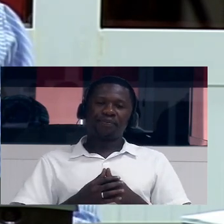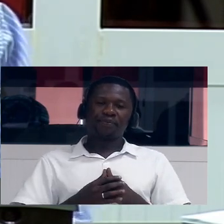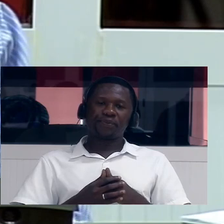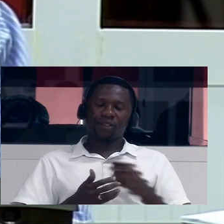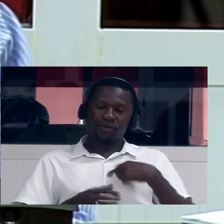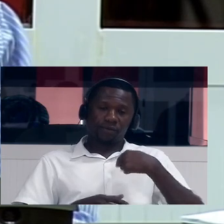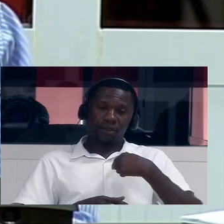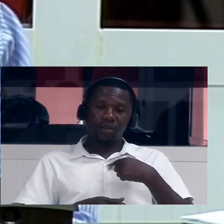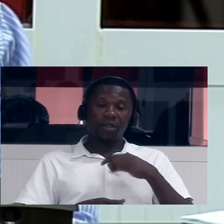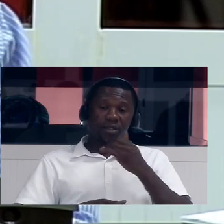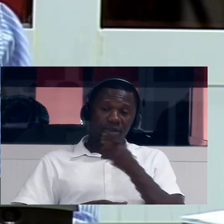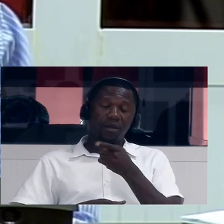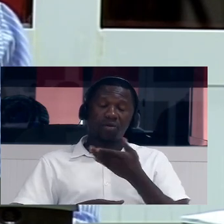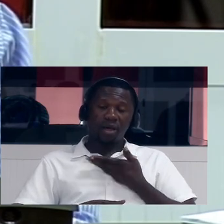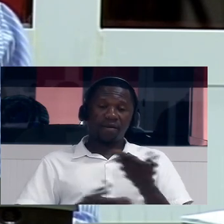me, that was done.